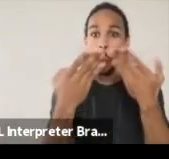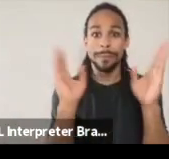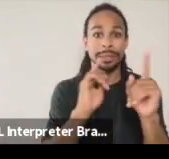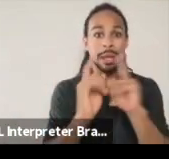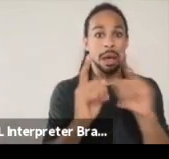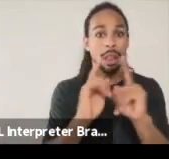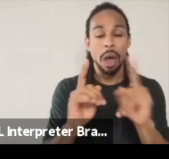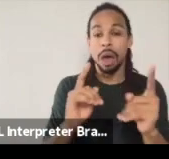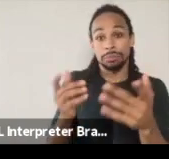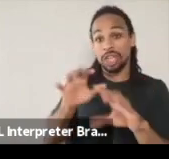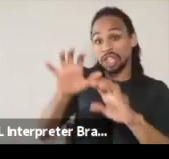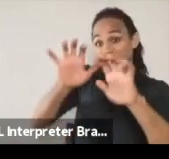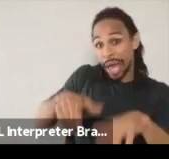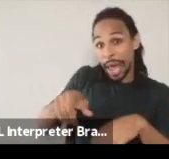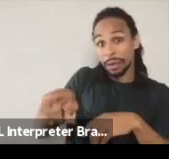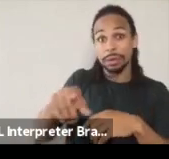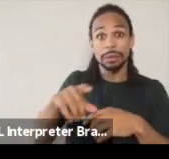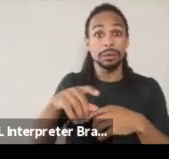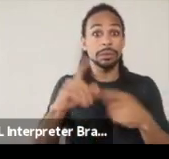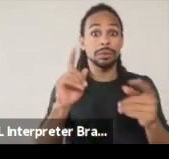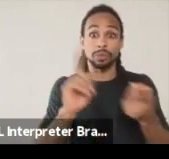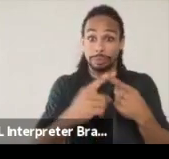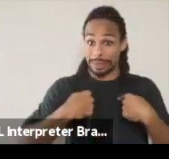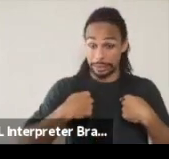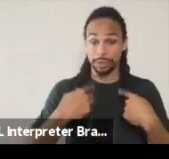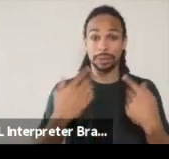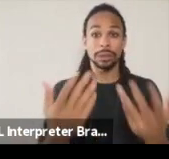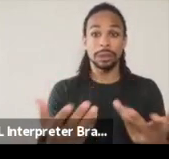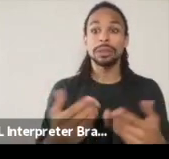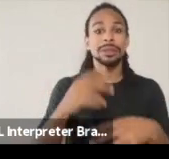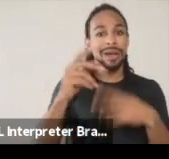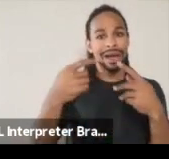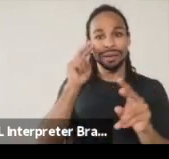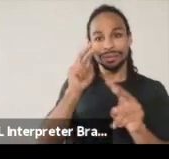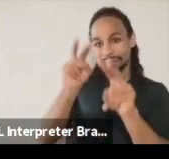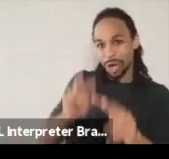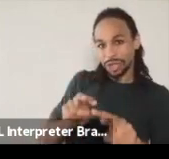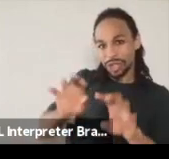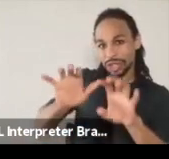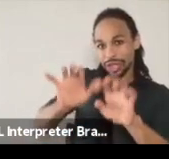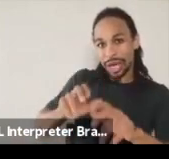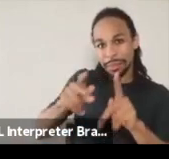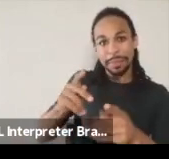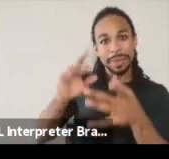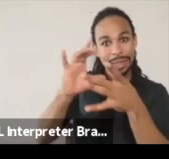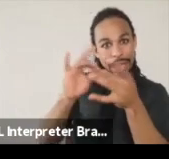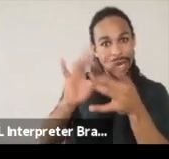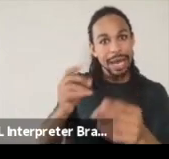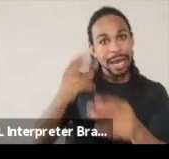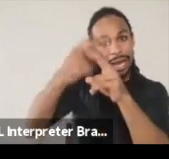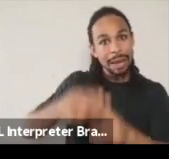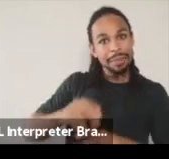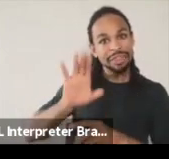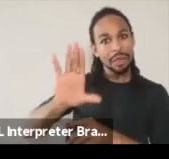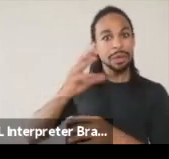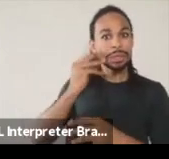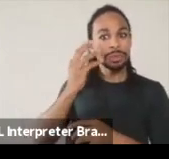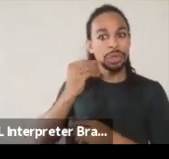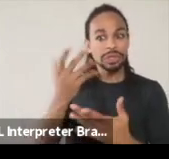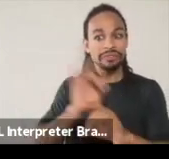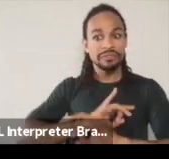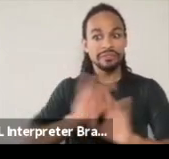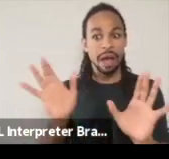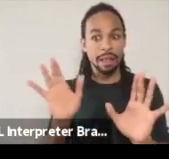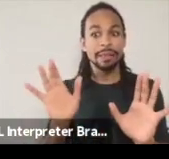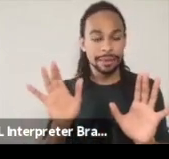as I'm watching the chat and seeing people name their experiences of violence, I just want to take a moment of like deep